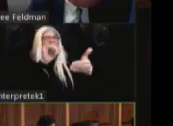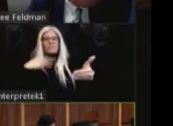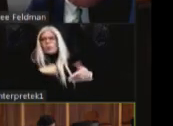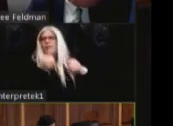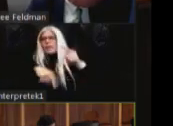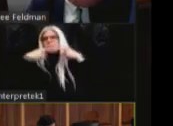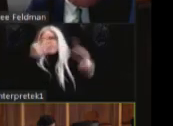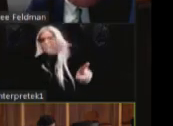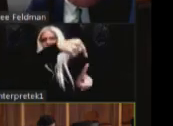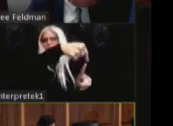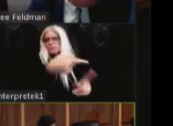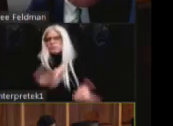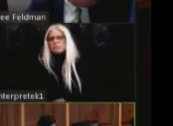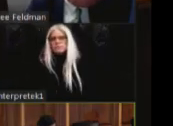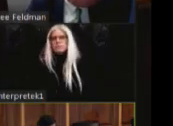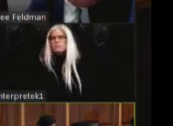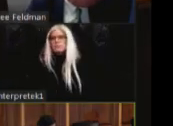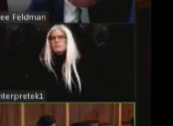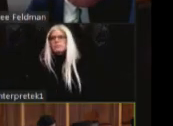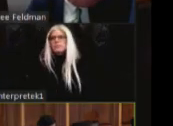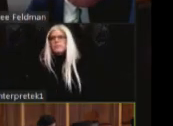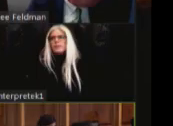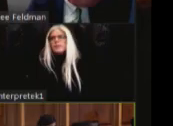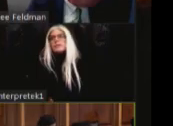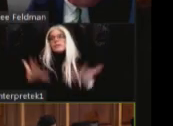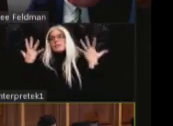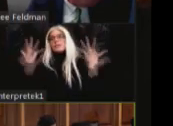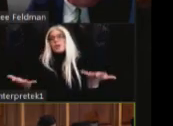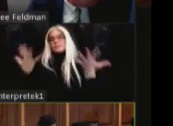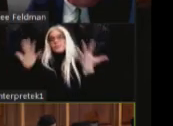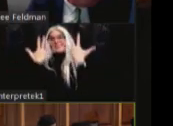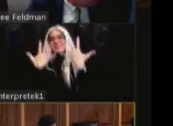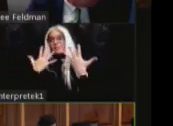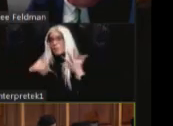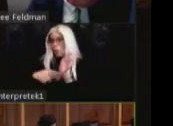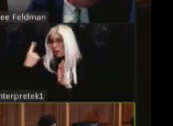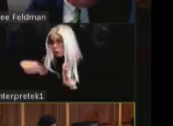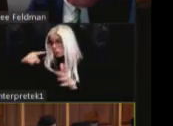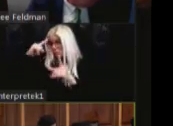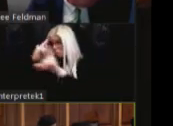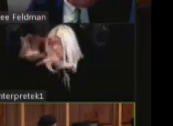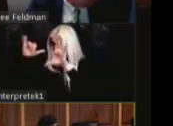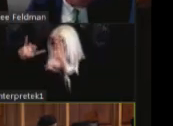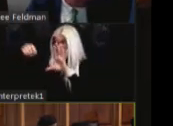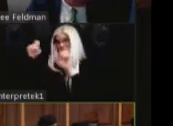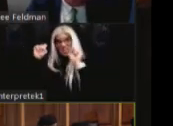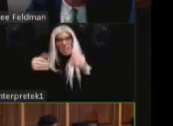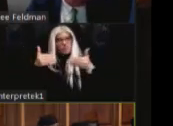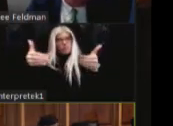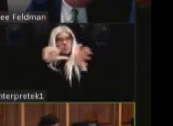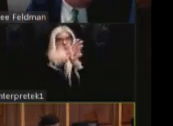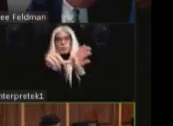And so, unfortunately, until we get something that can be enforced, I don't know what I can support right now. Thank you, Mr.